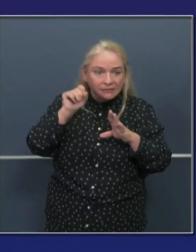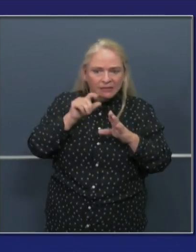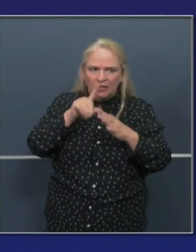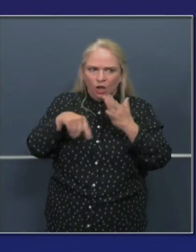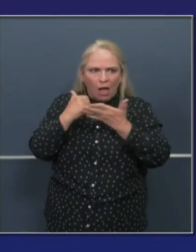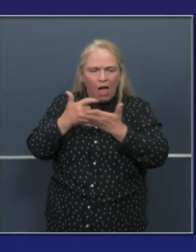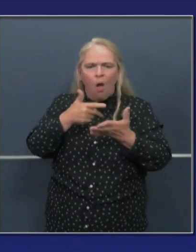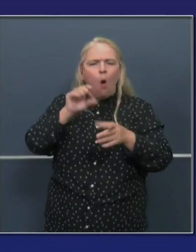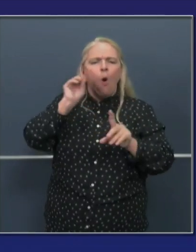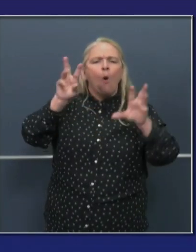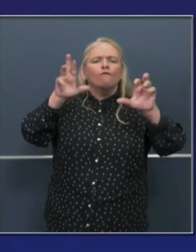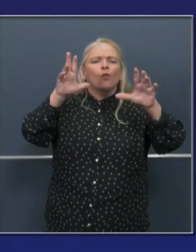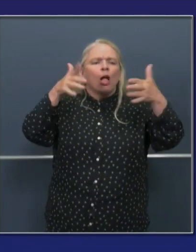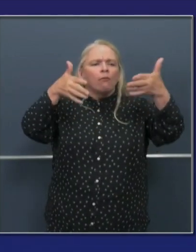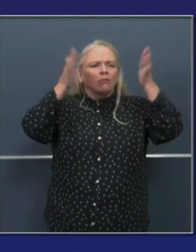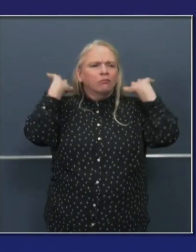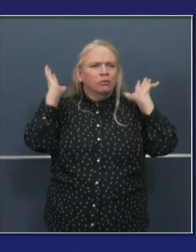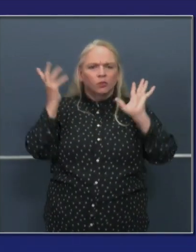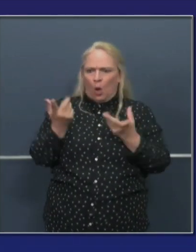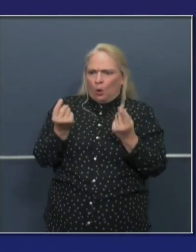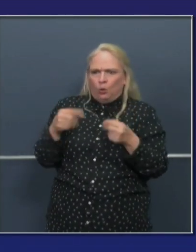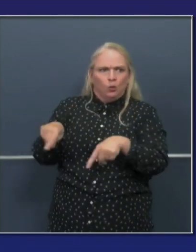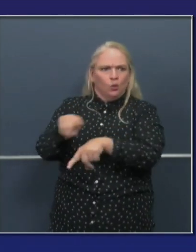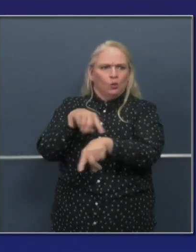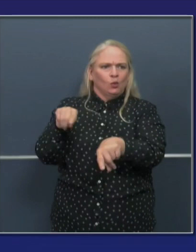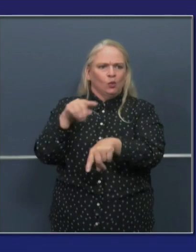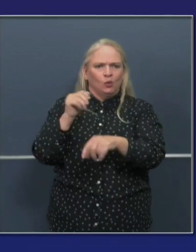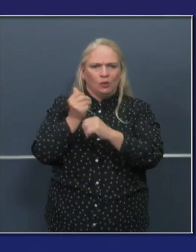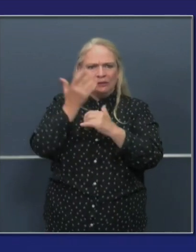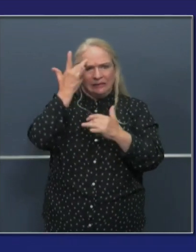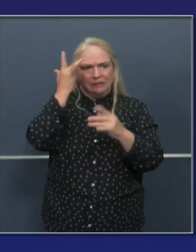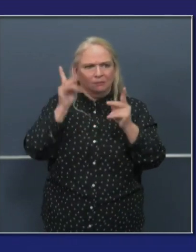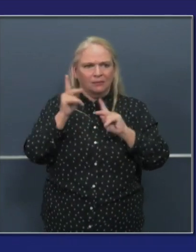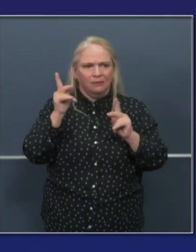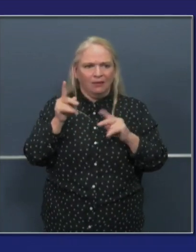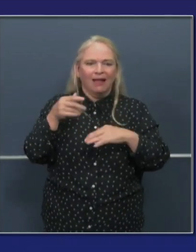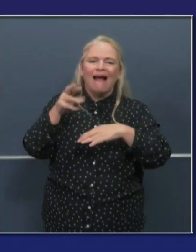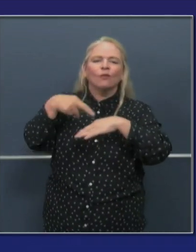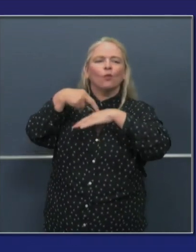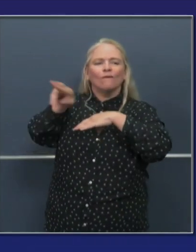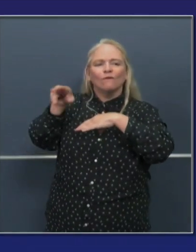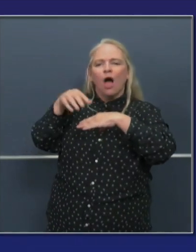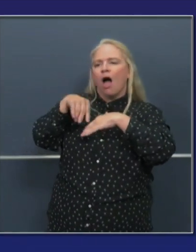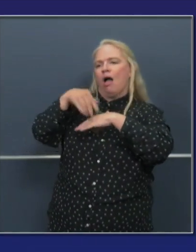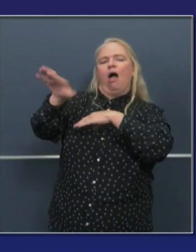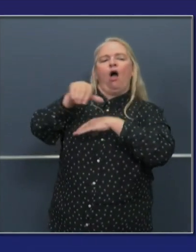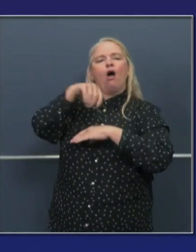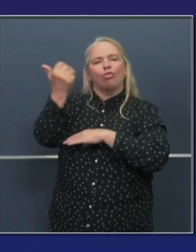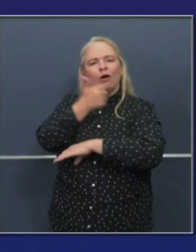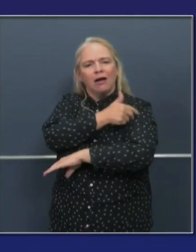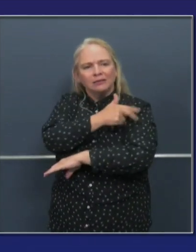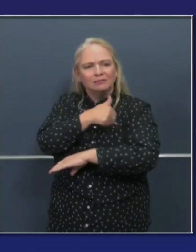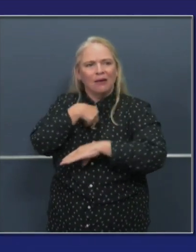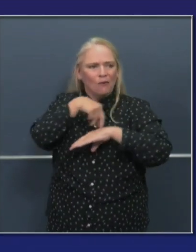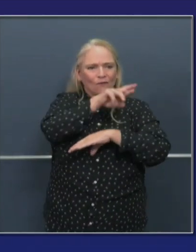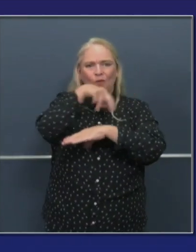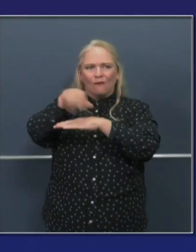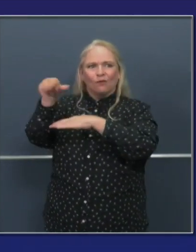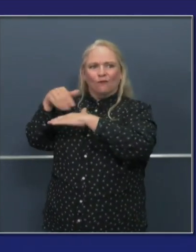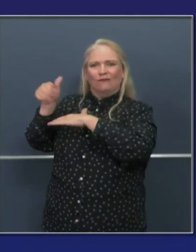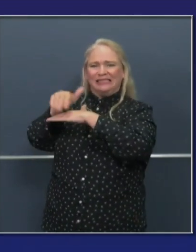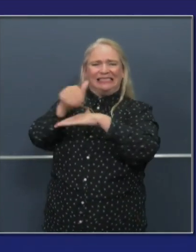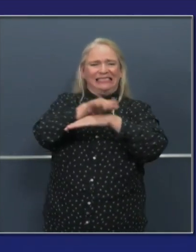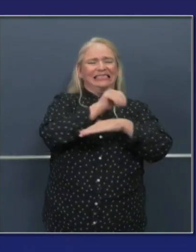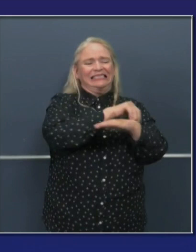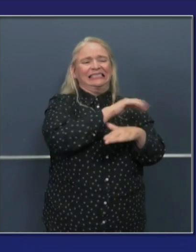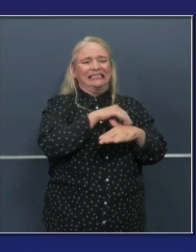those patients when we move them out of county, that we know that we have agreements in, for example, San Diego County, in LA